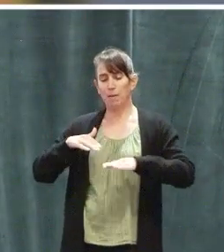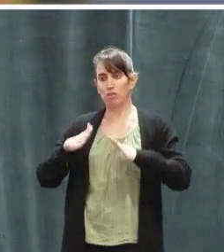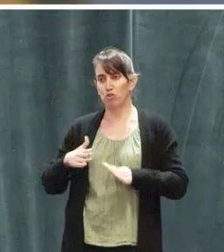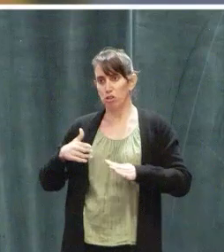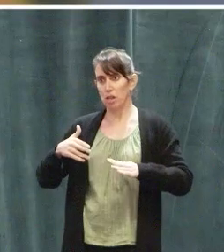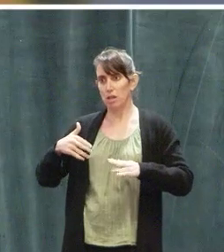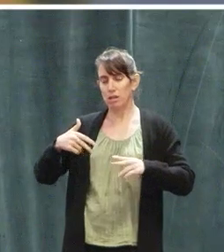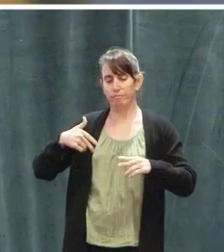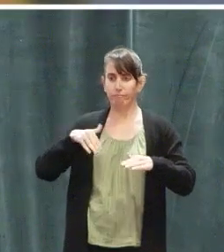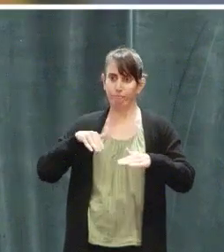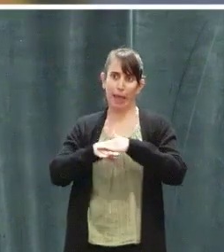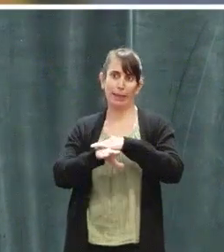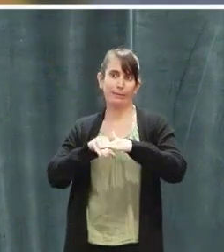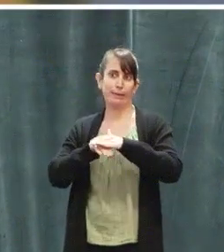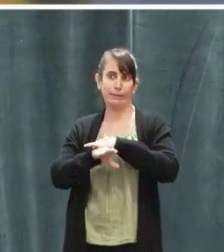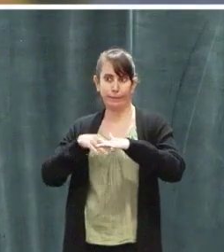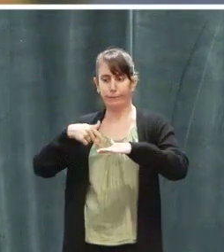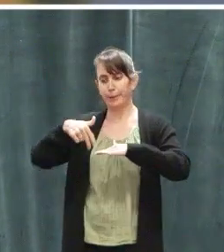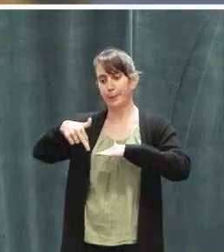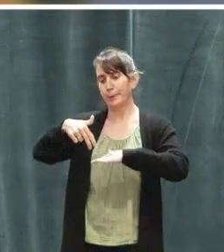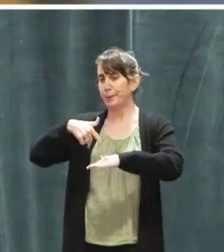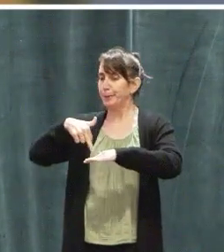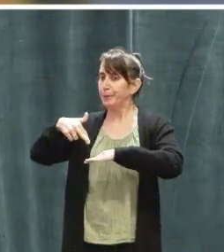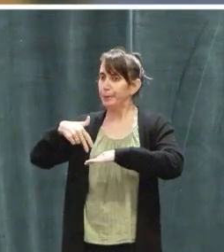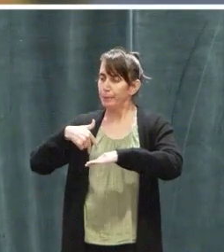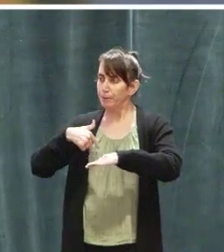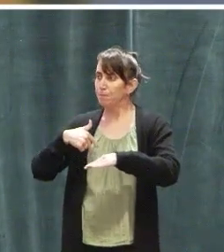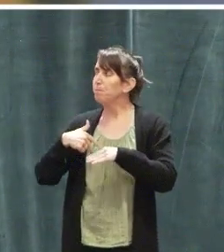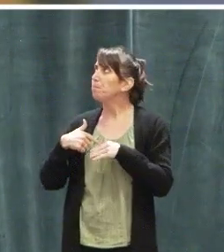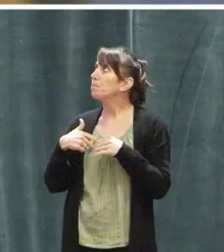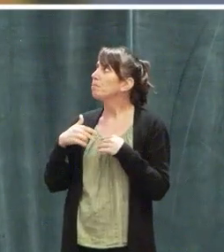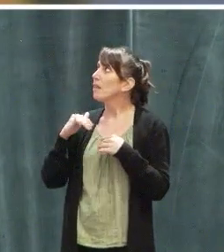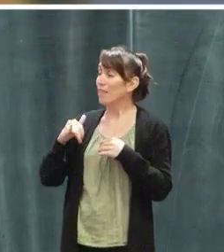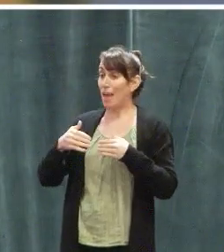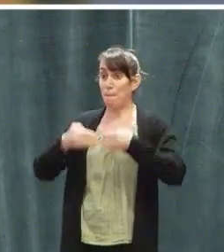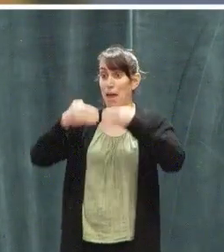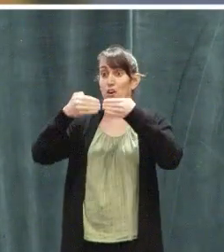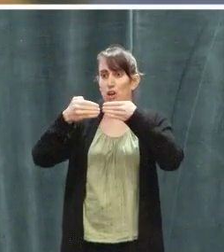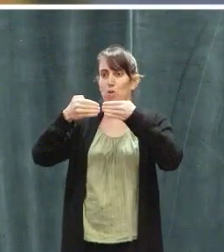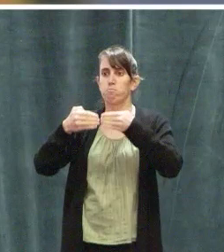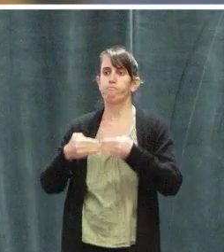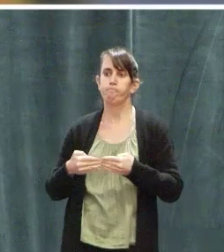view corridors to the water. And then this will the barrier proceeds southward from